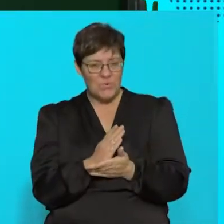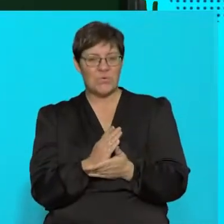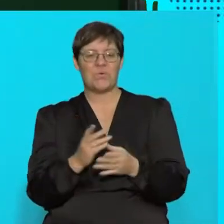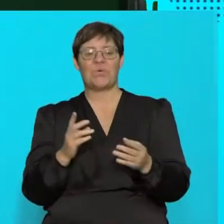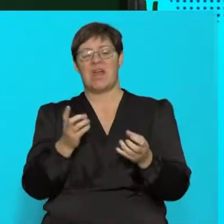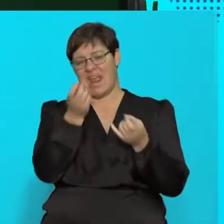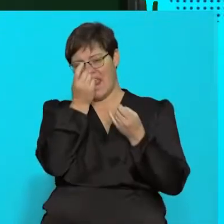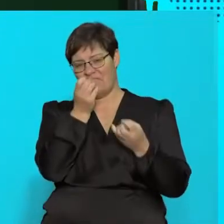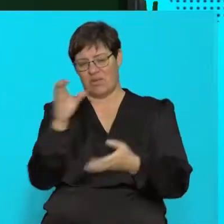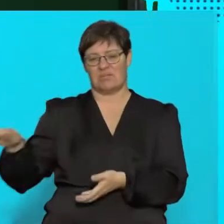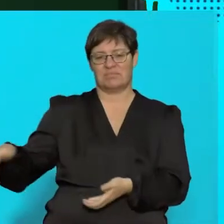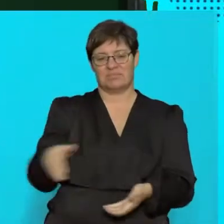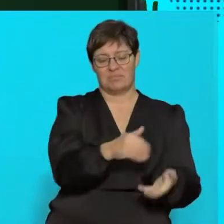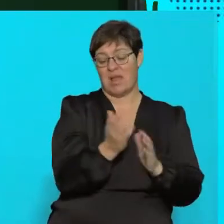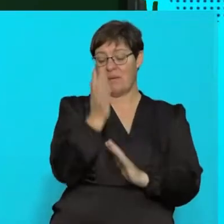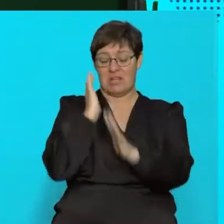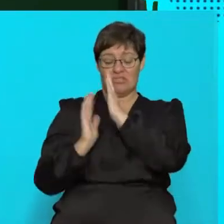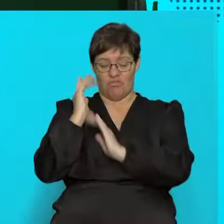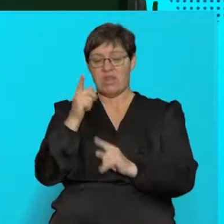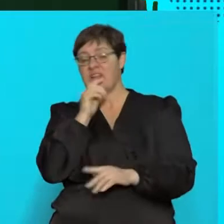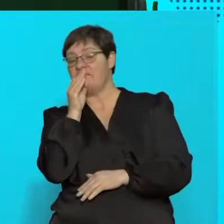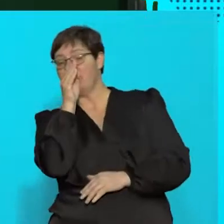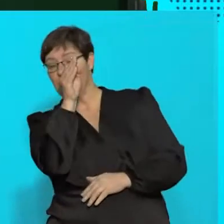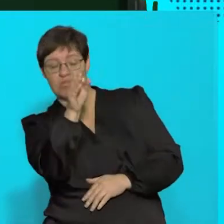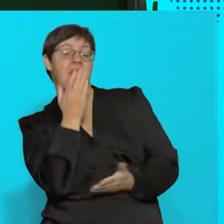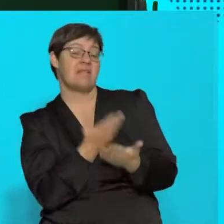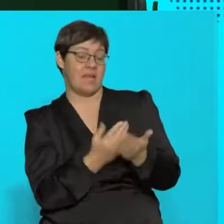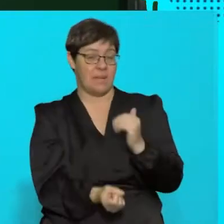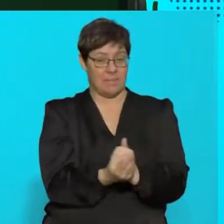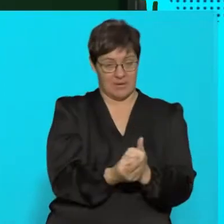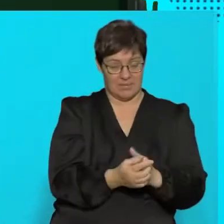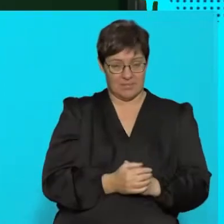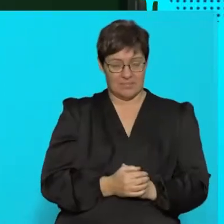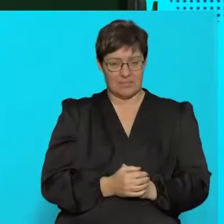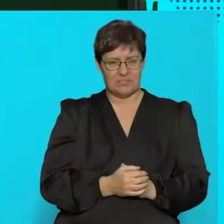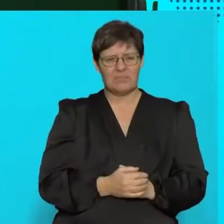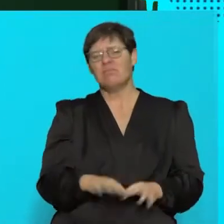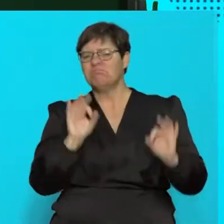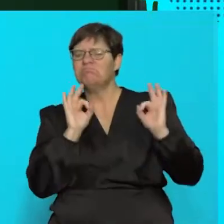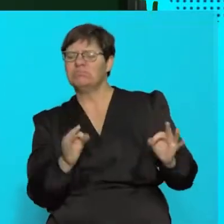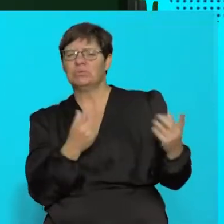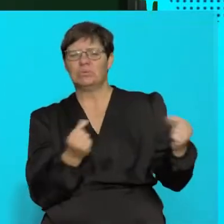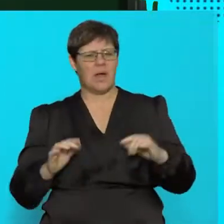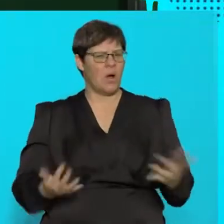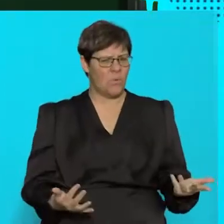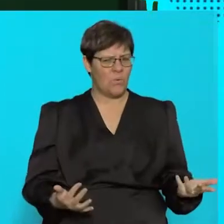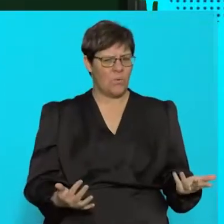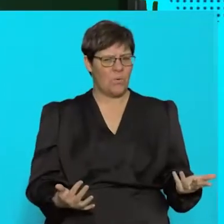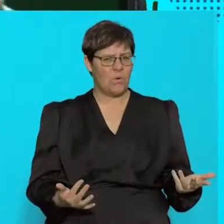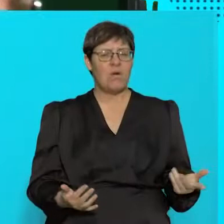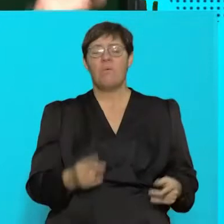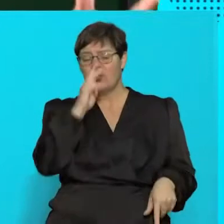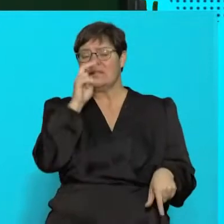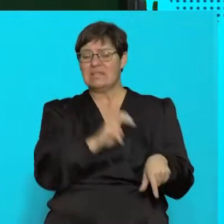using historical data, one can predict the future, okay? But to do that accurately, one will need